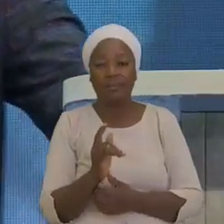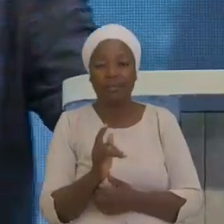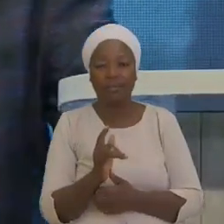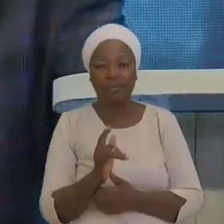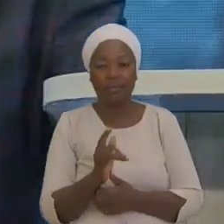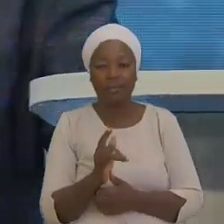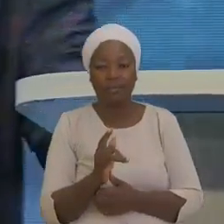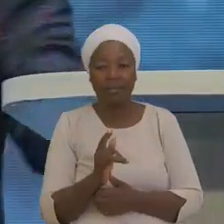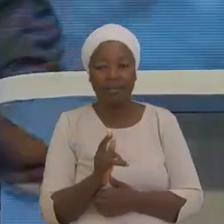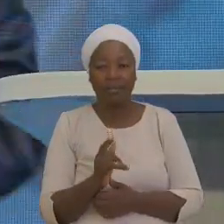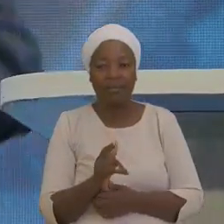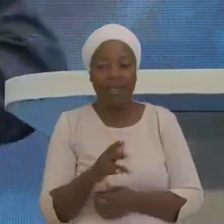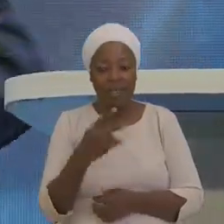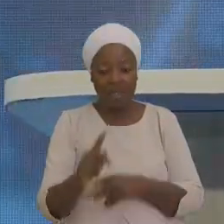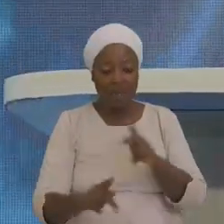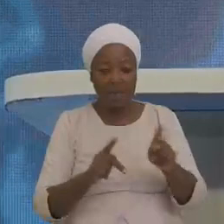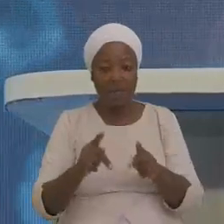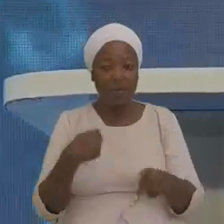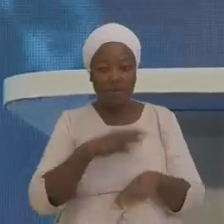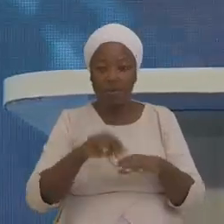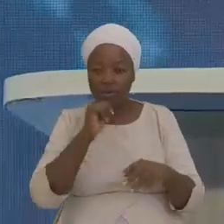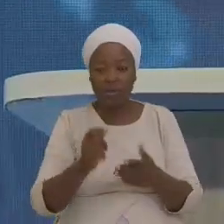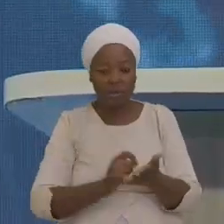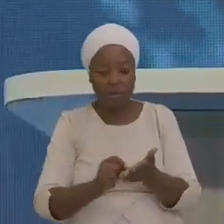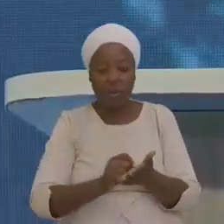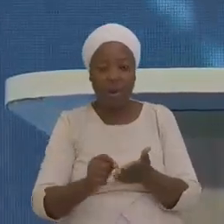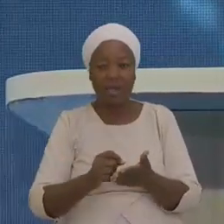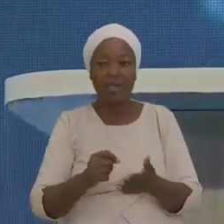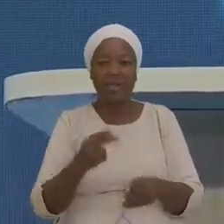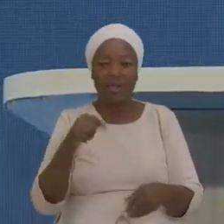There are people who do not register for the airplane.